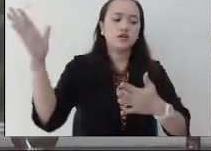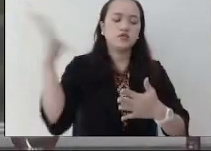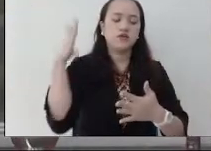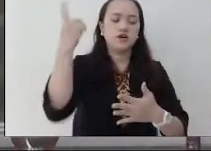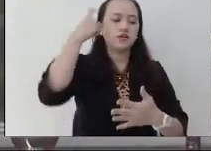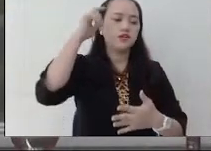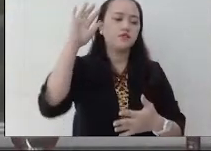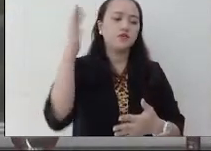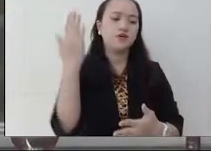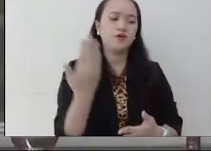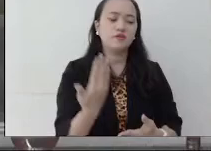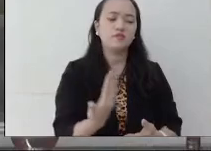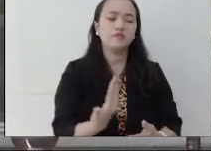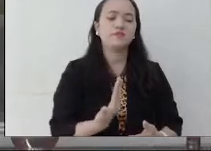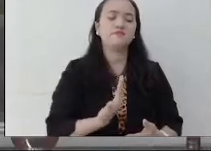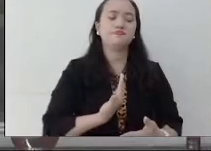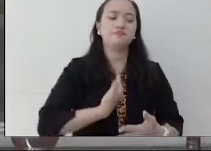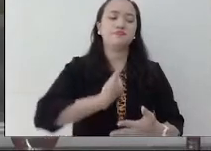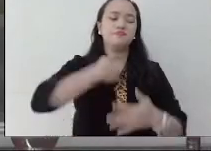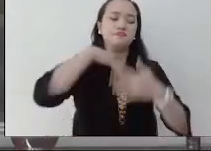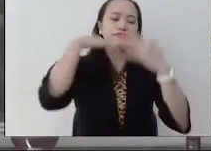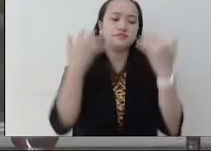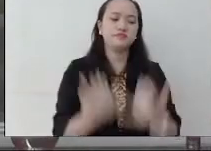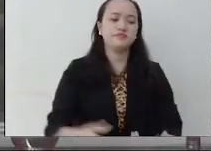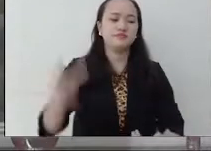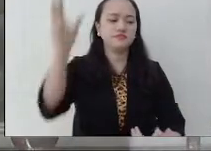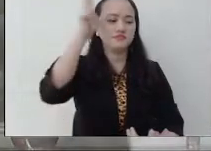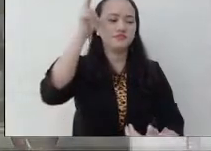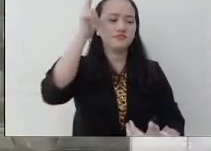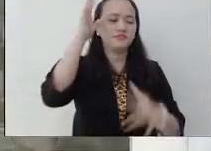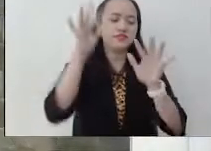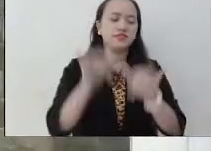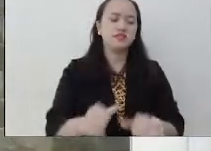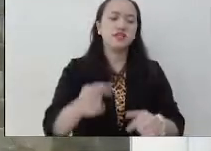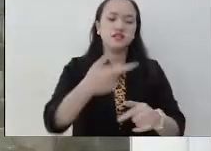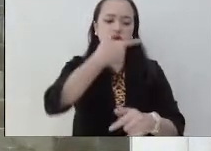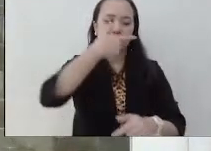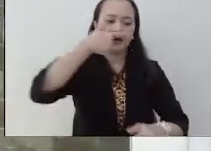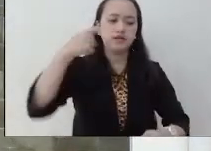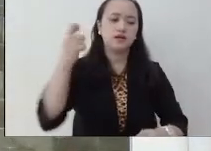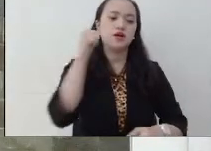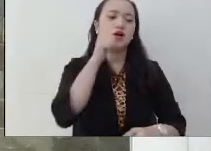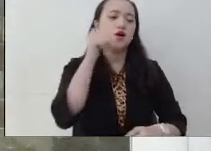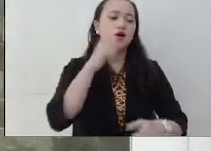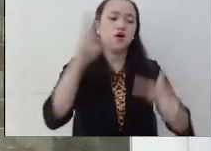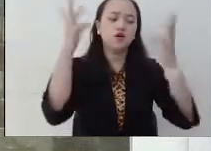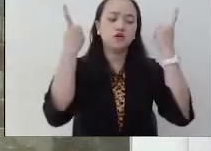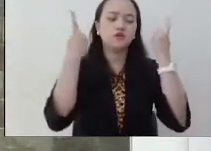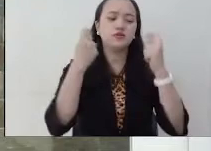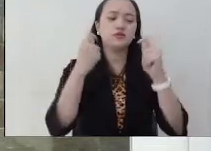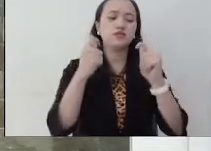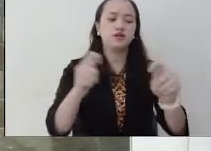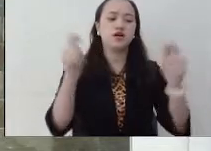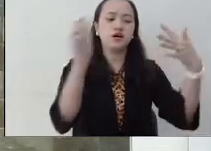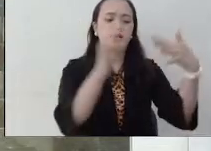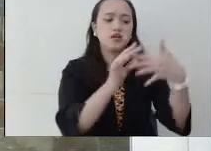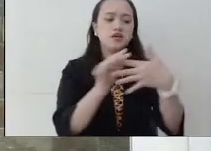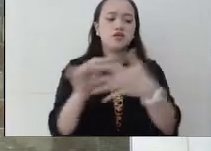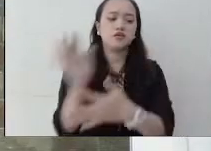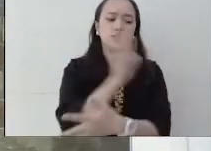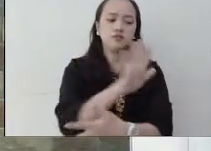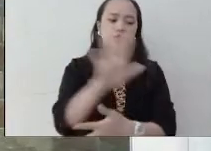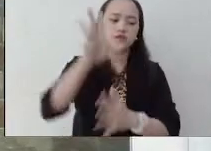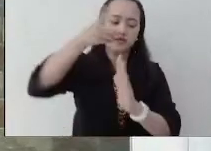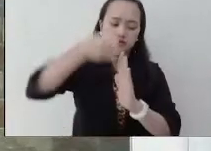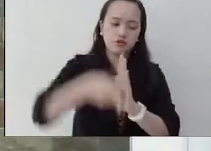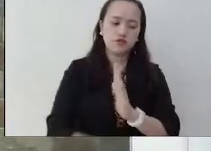is waiting for me. Now Satan's still lying, and he's always trying